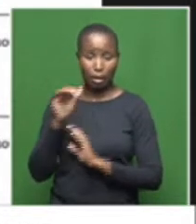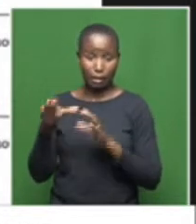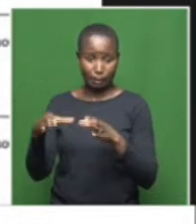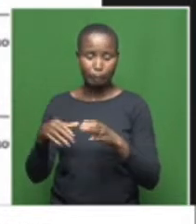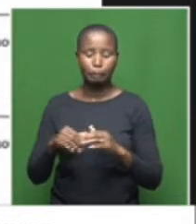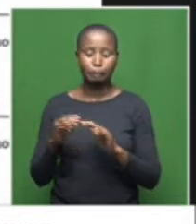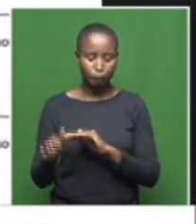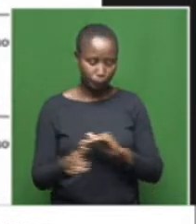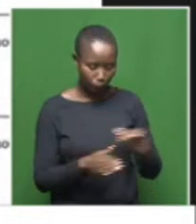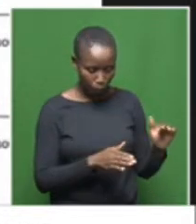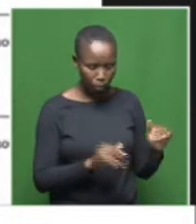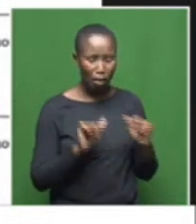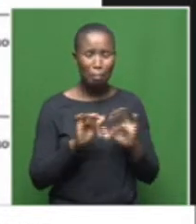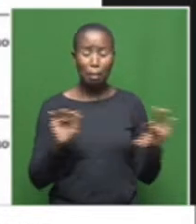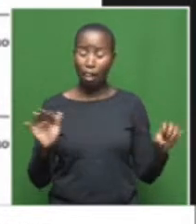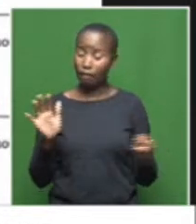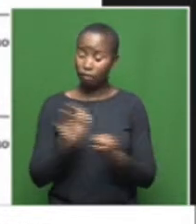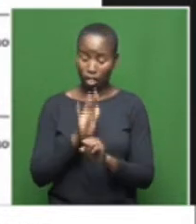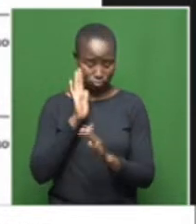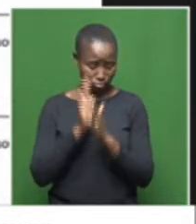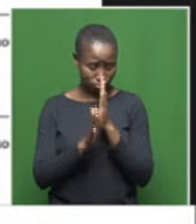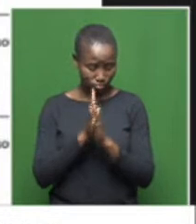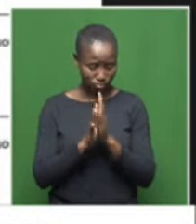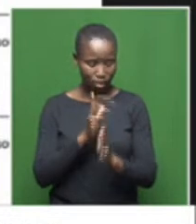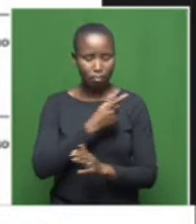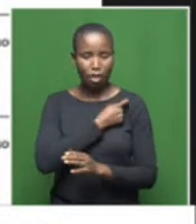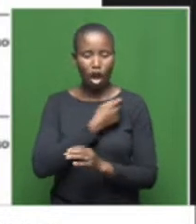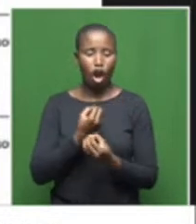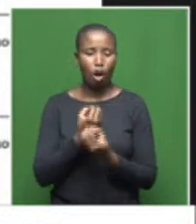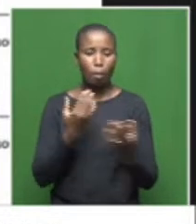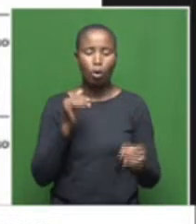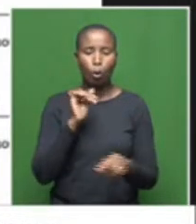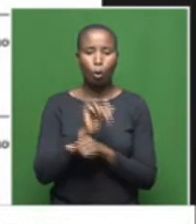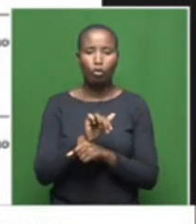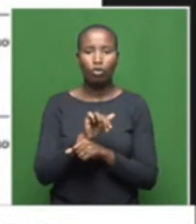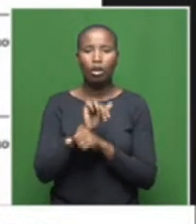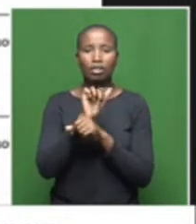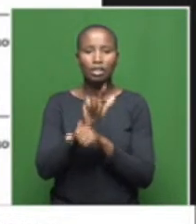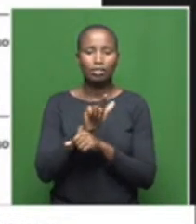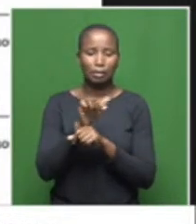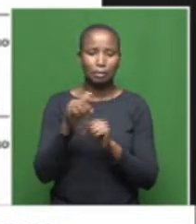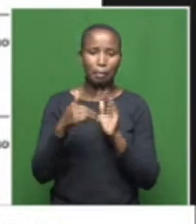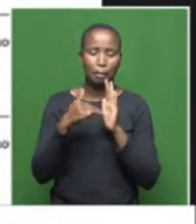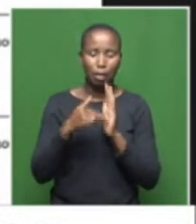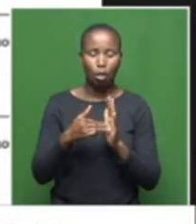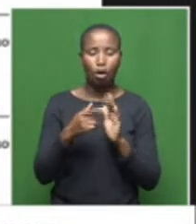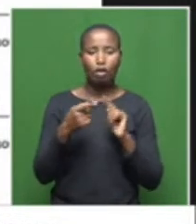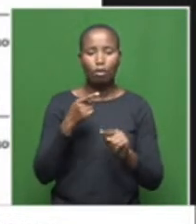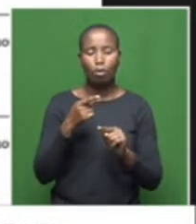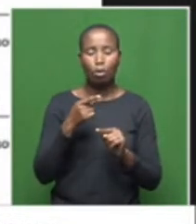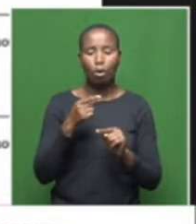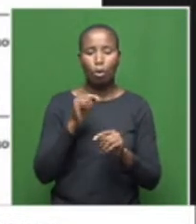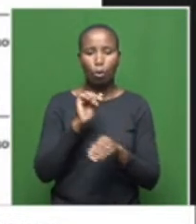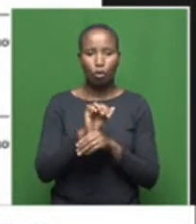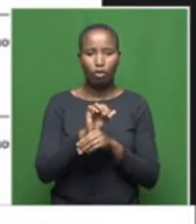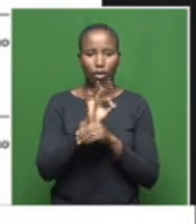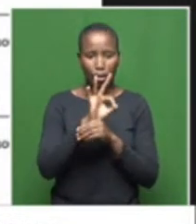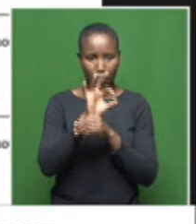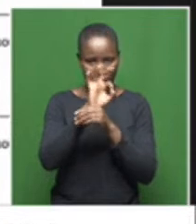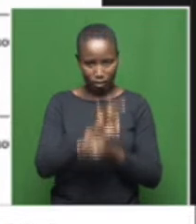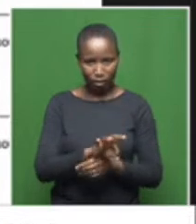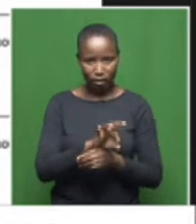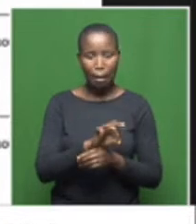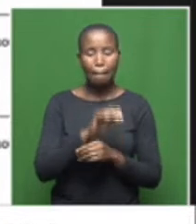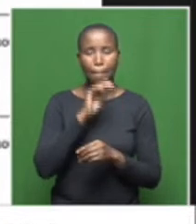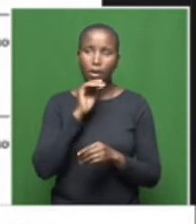fully vaccinated are just over 17 million at 43%. We hope to be able to pass the